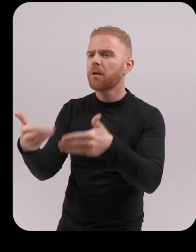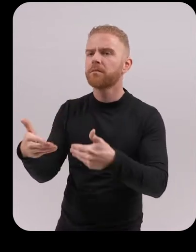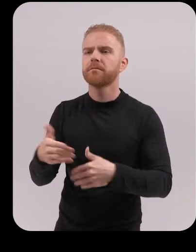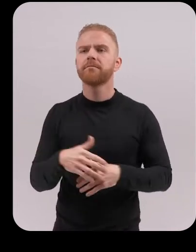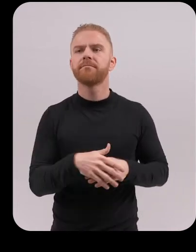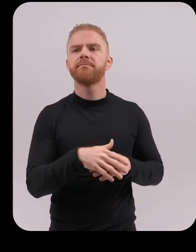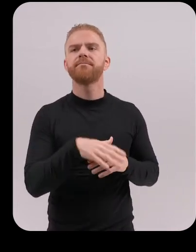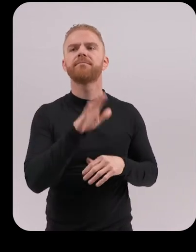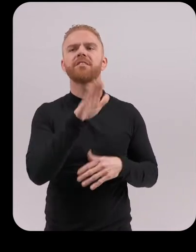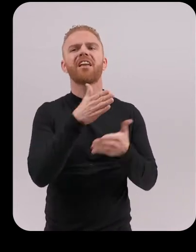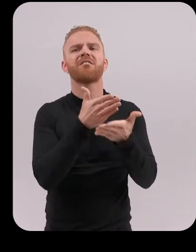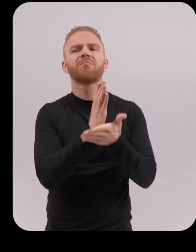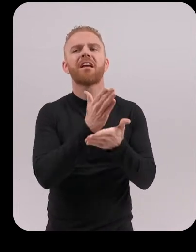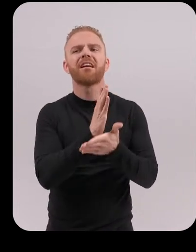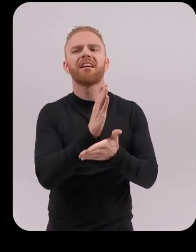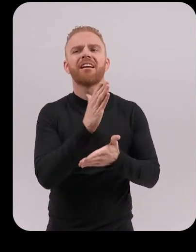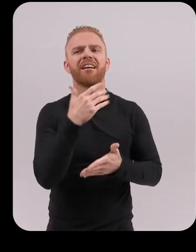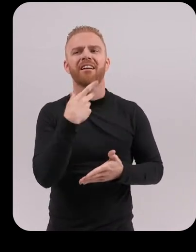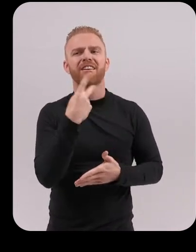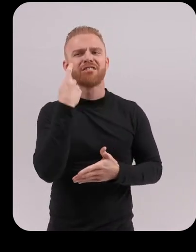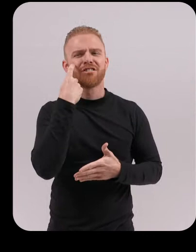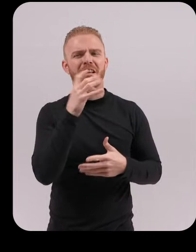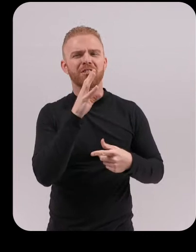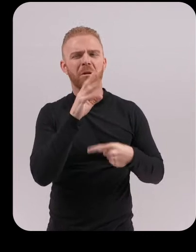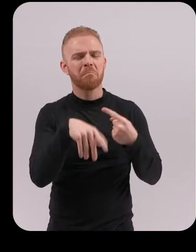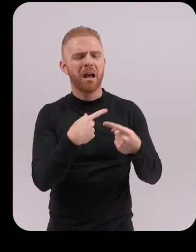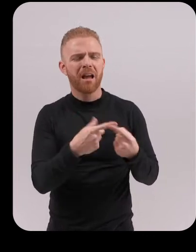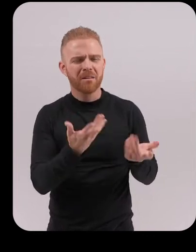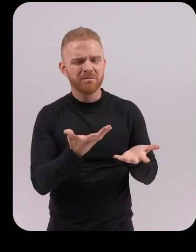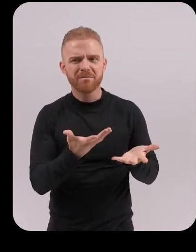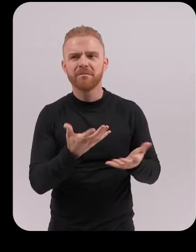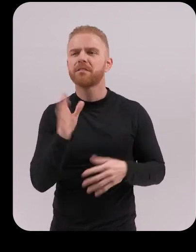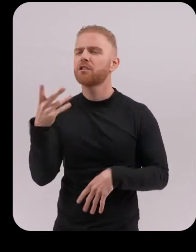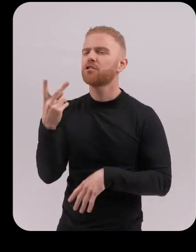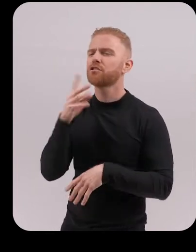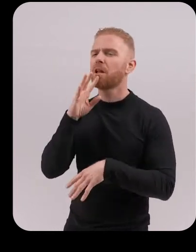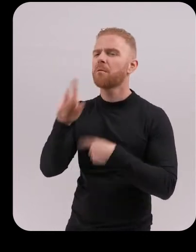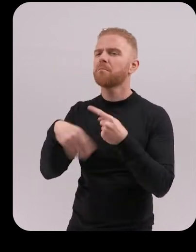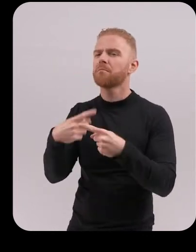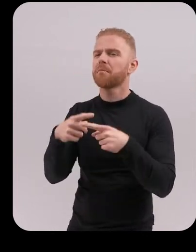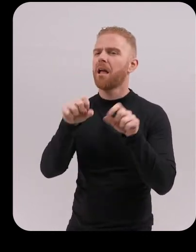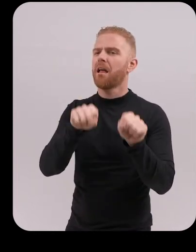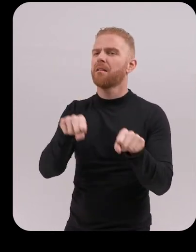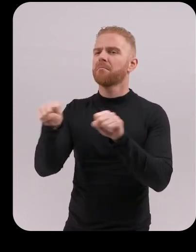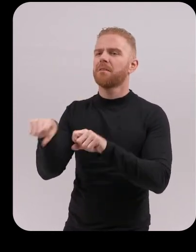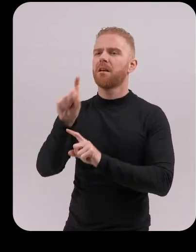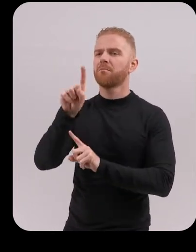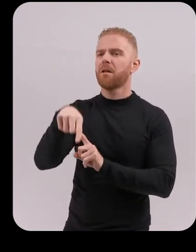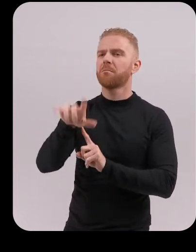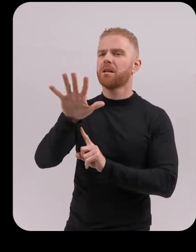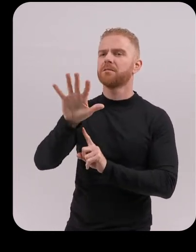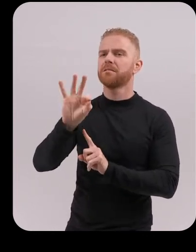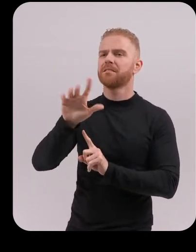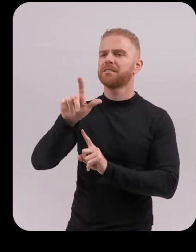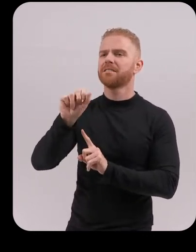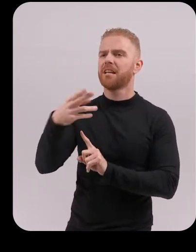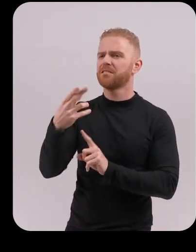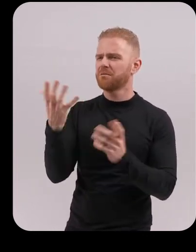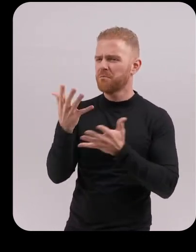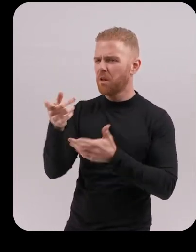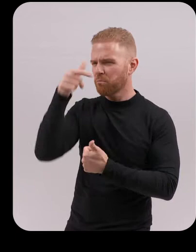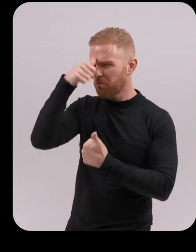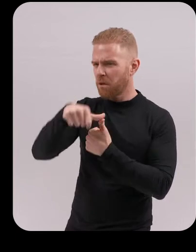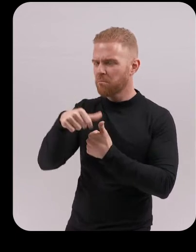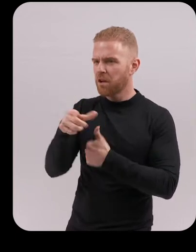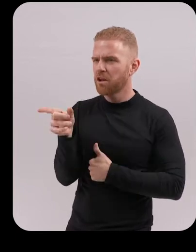That's all right. What were we talking about? Well, we were talking about the capabilities of 1.5 Flash. Do you remember?